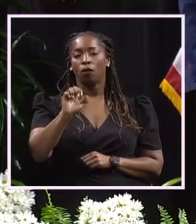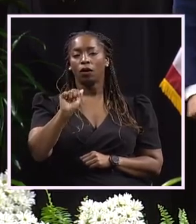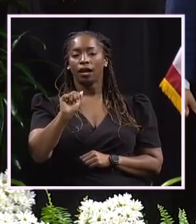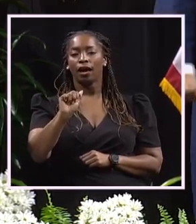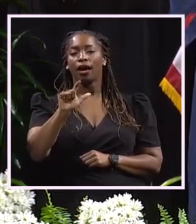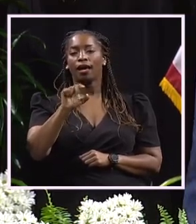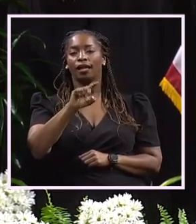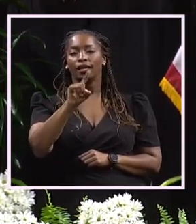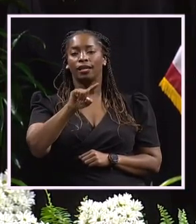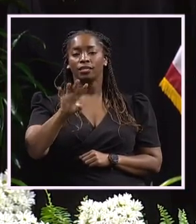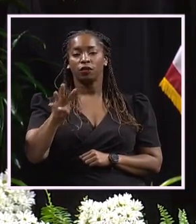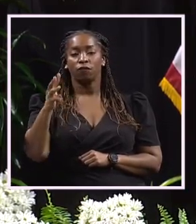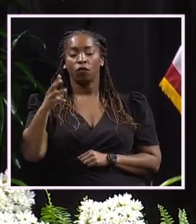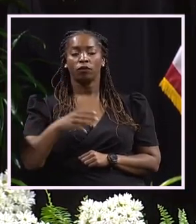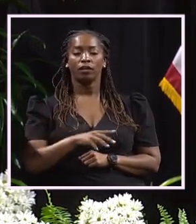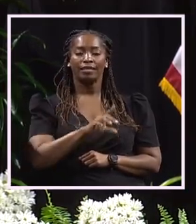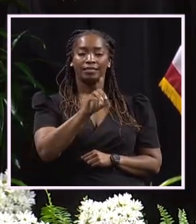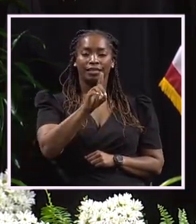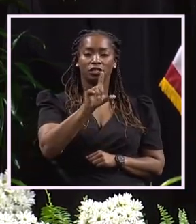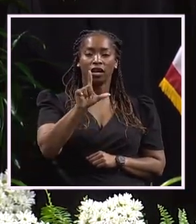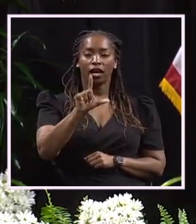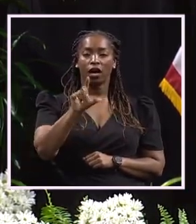Deja L. Rossin.